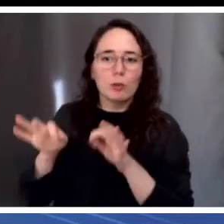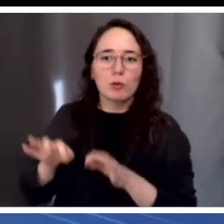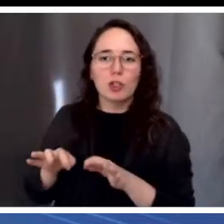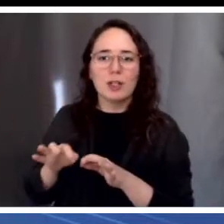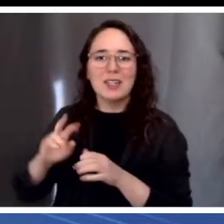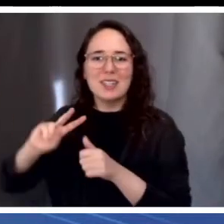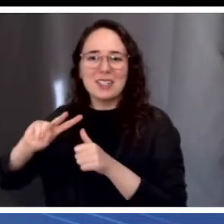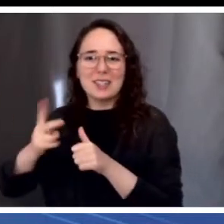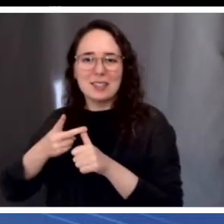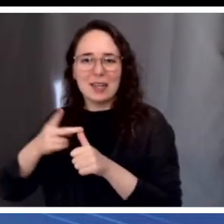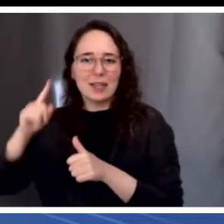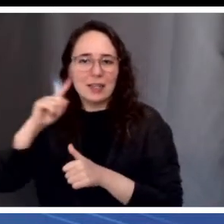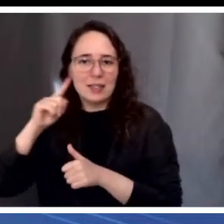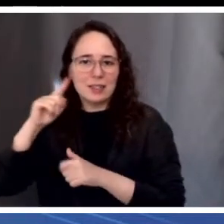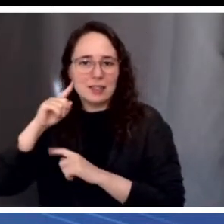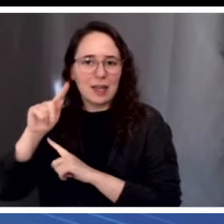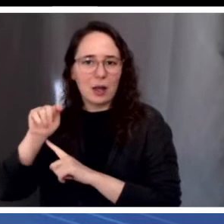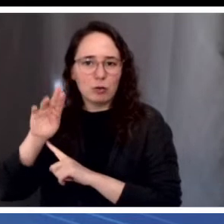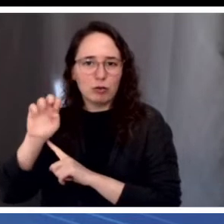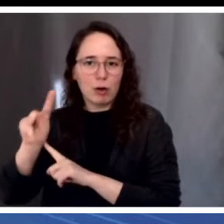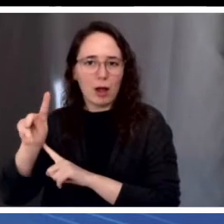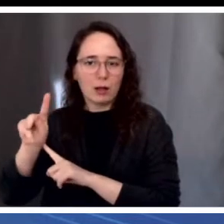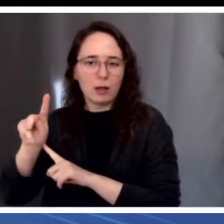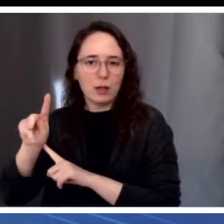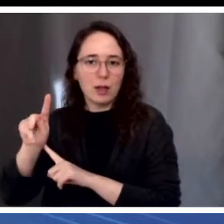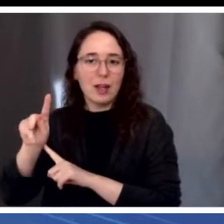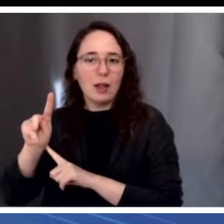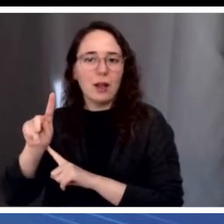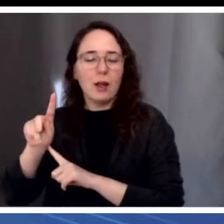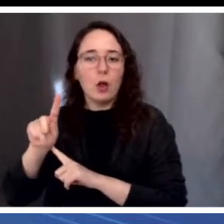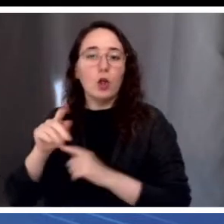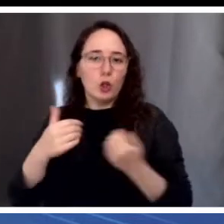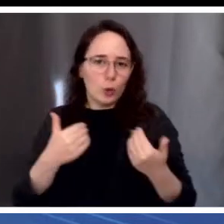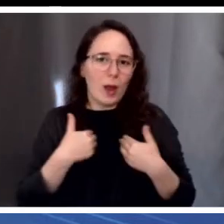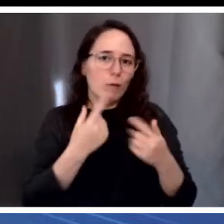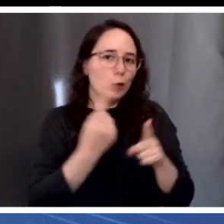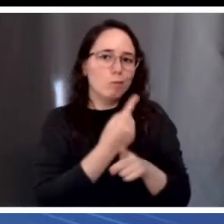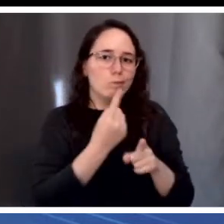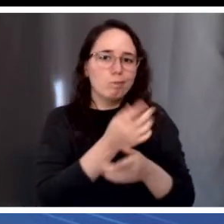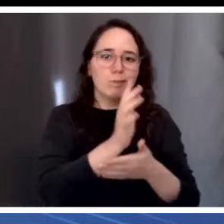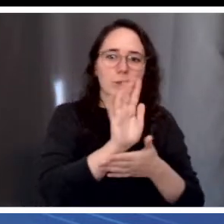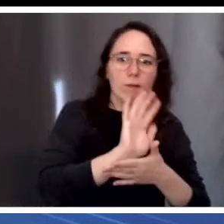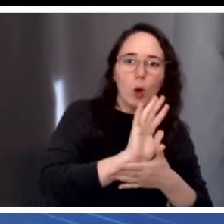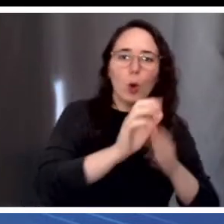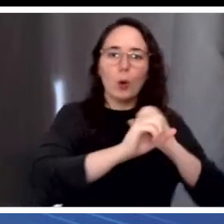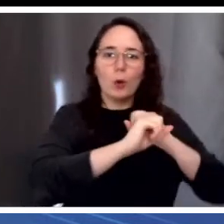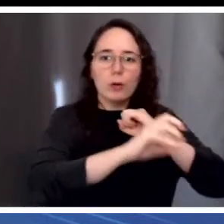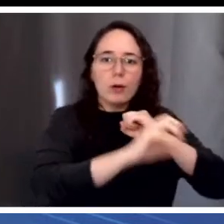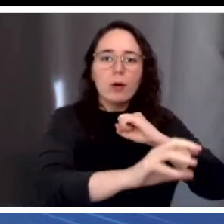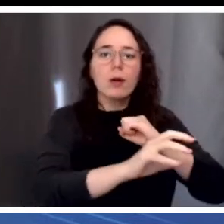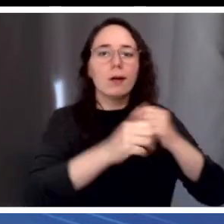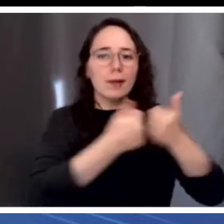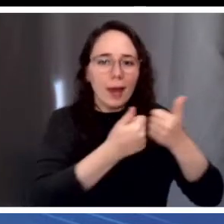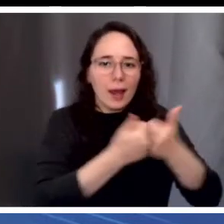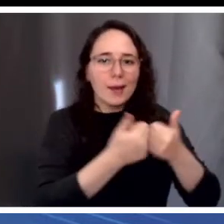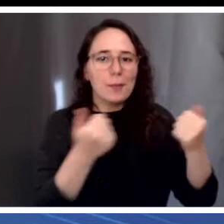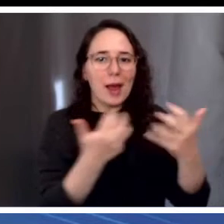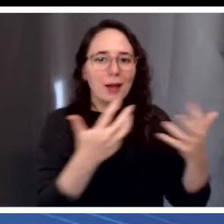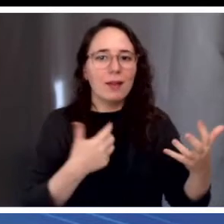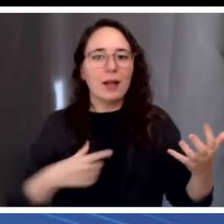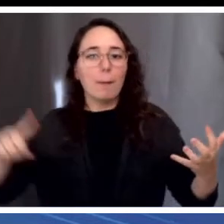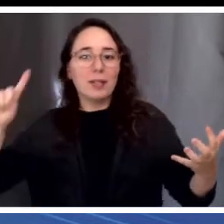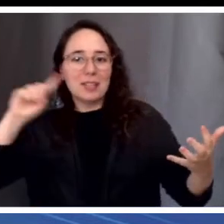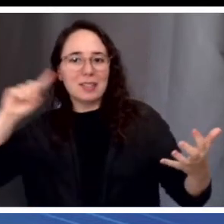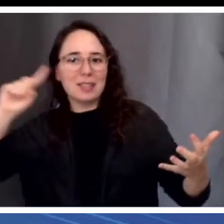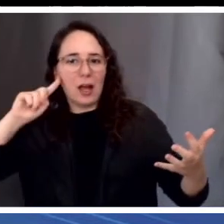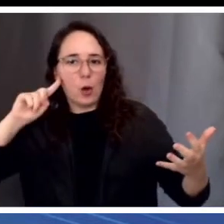that is attached to media. It could be videos, it's film, it's broadcast, it's gaming, so on and so forth, which